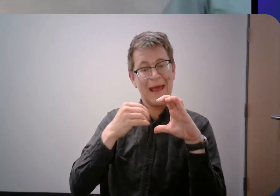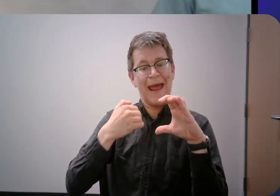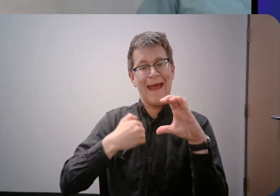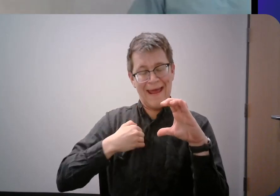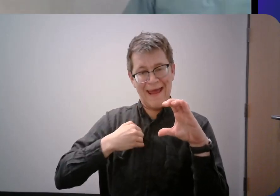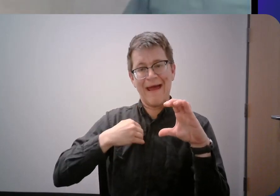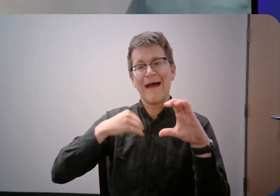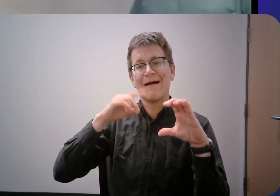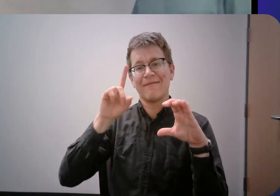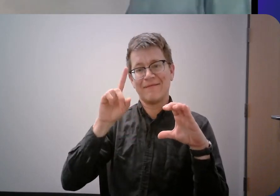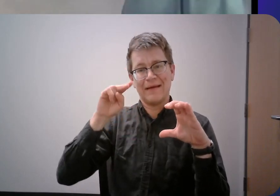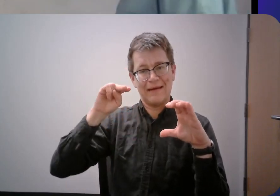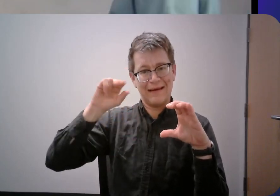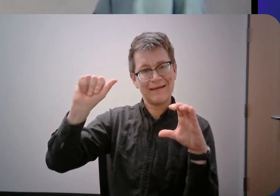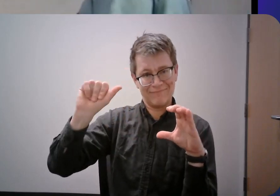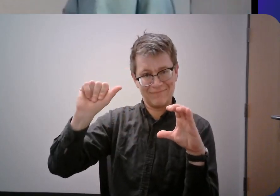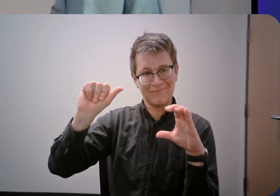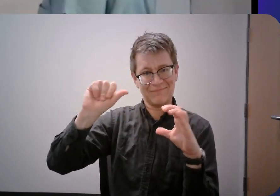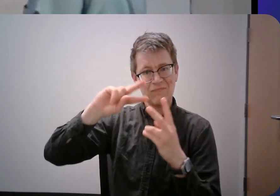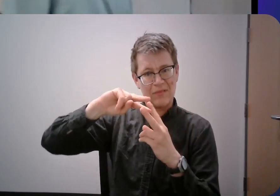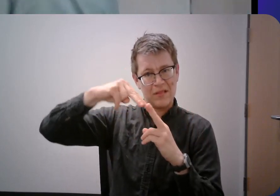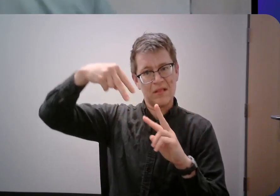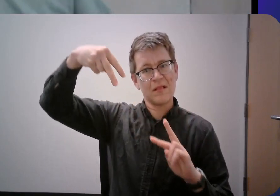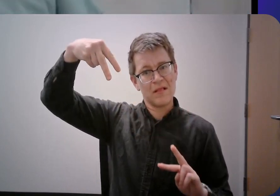Okay? Now,